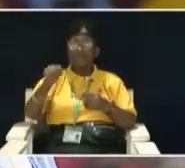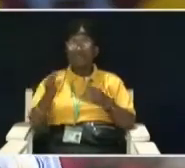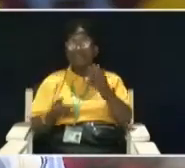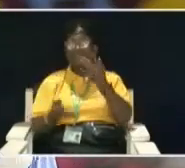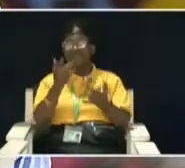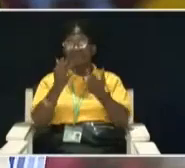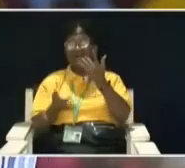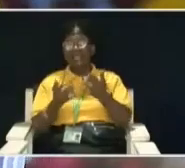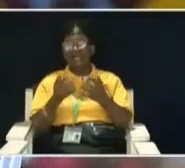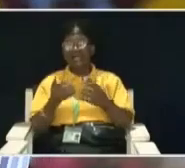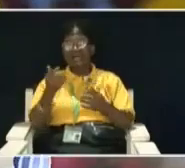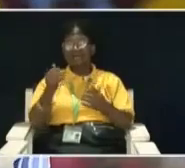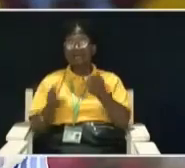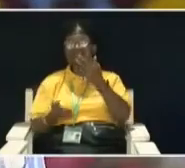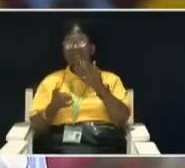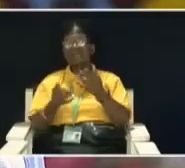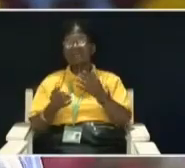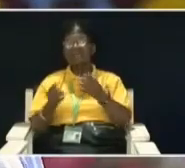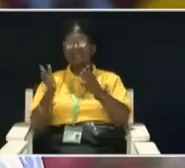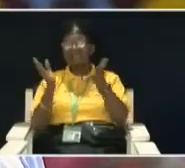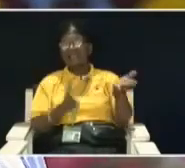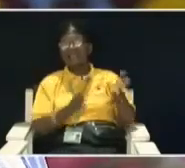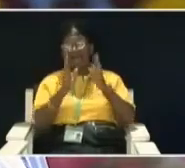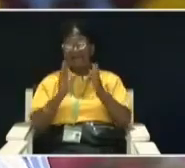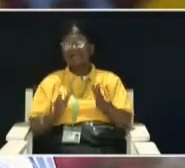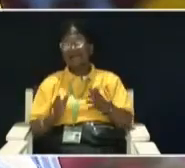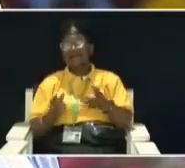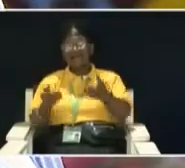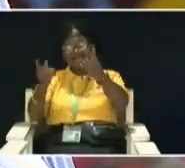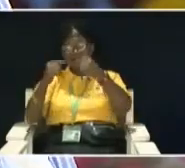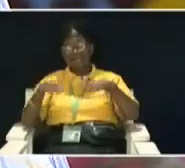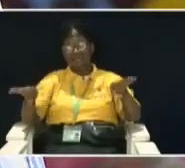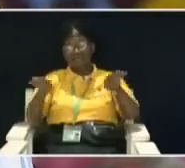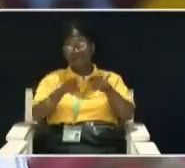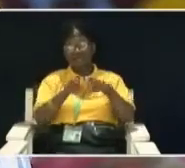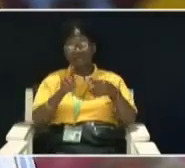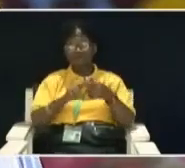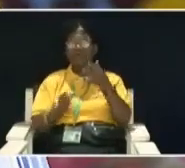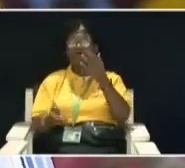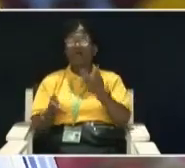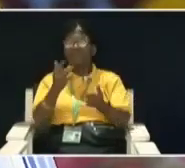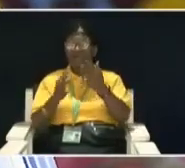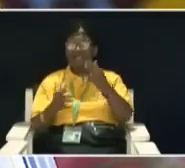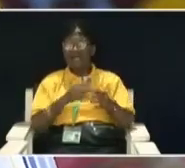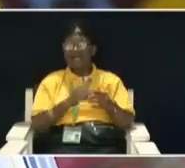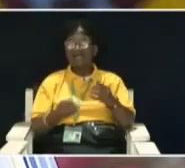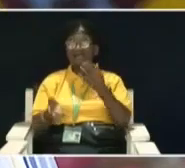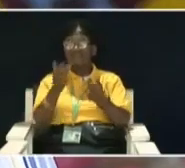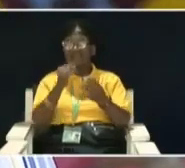carriers came too close to fire, and fire finished them.